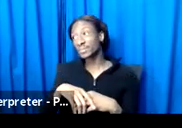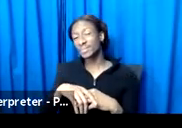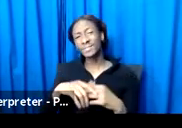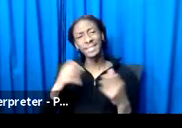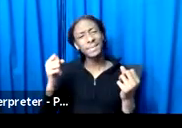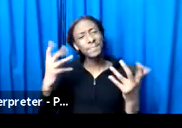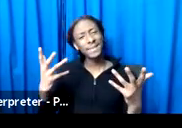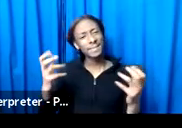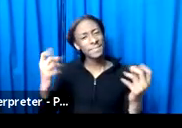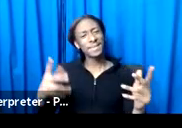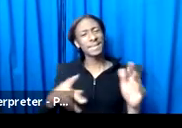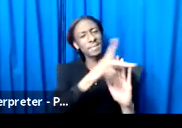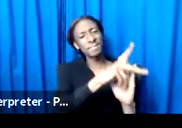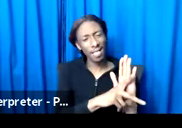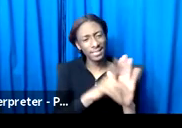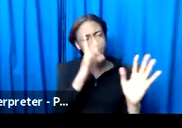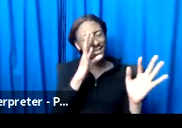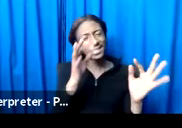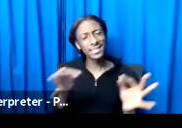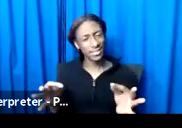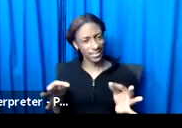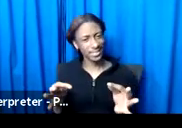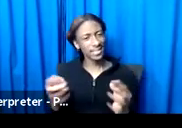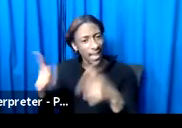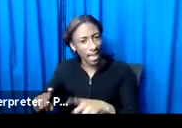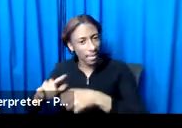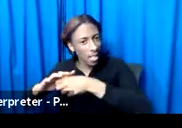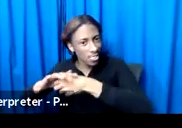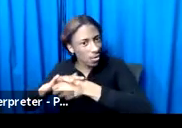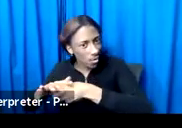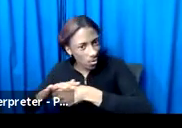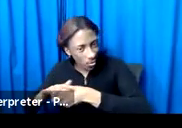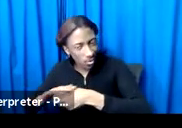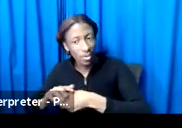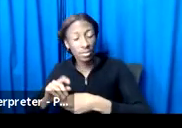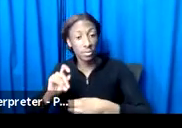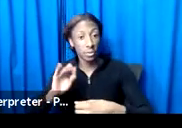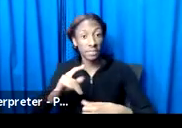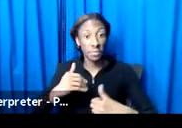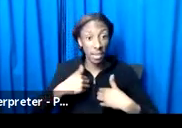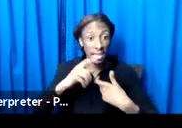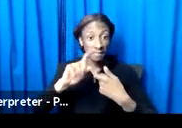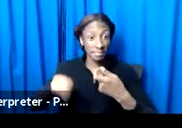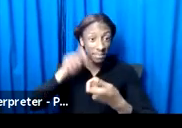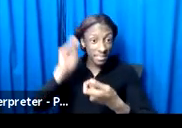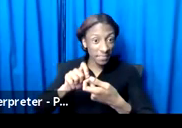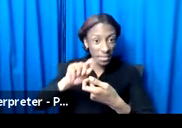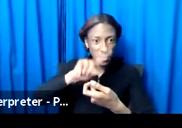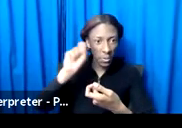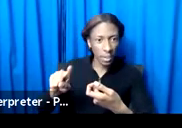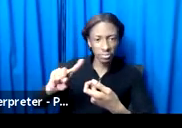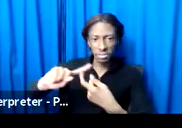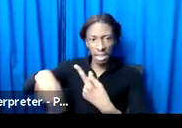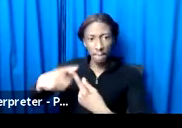of policies and decisions happen at the local level. So if you have really specific questions as to what's happening within your